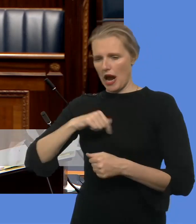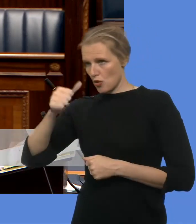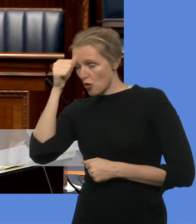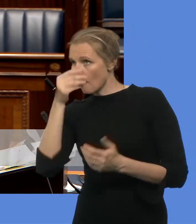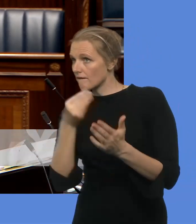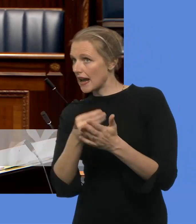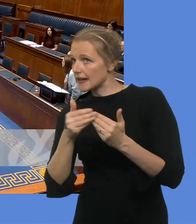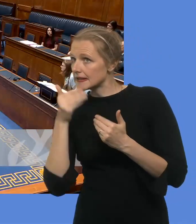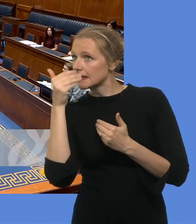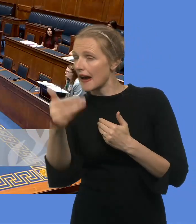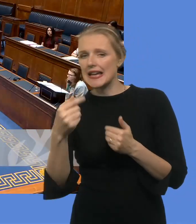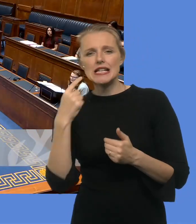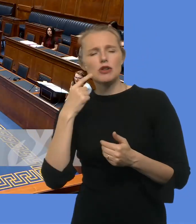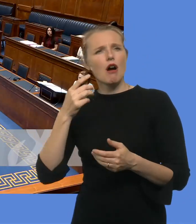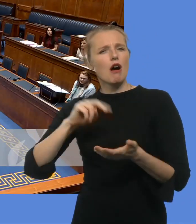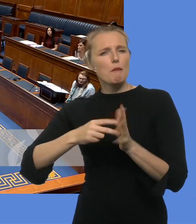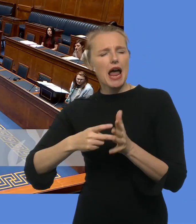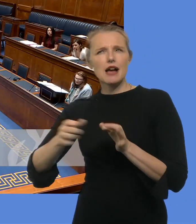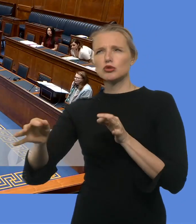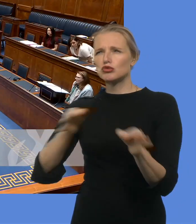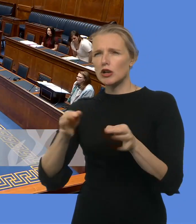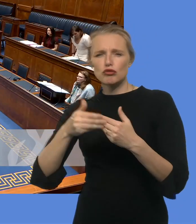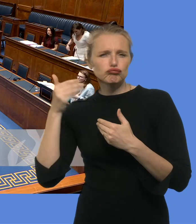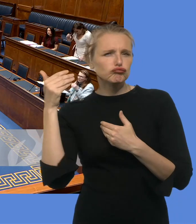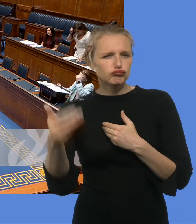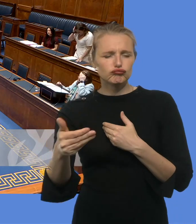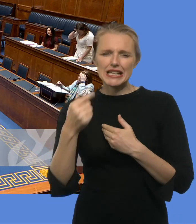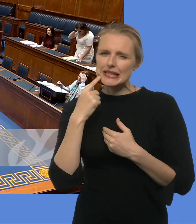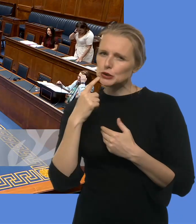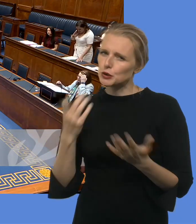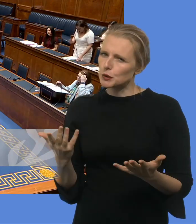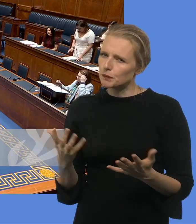the challenges. I call Cathy Mason. Can